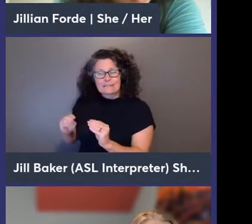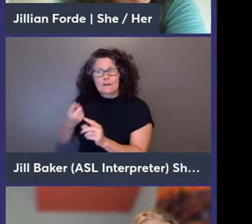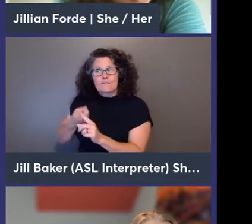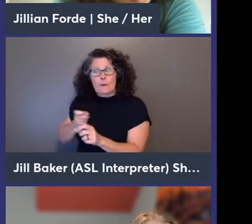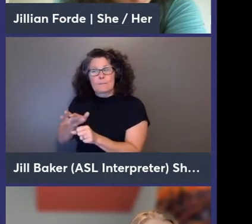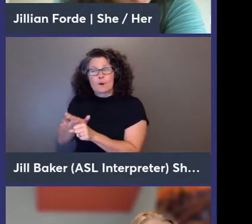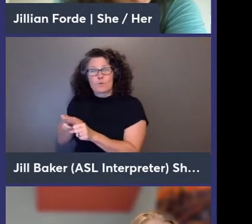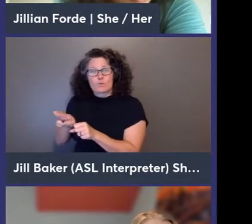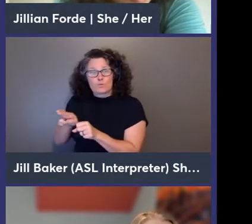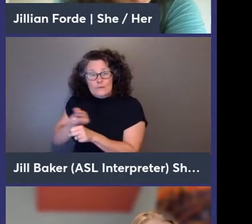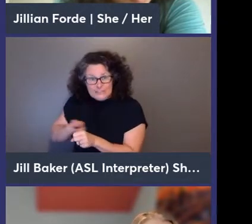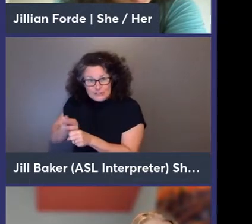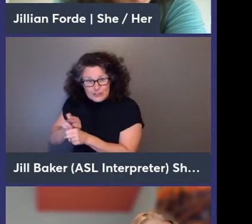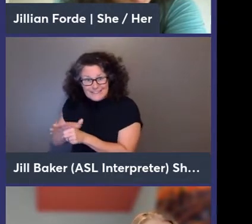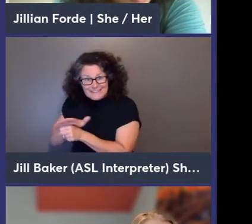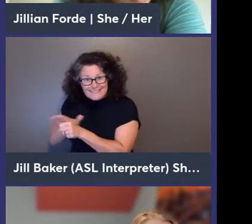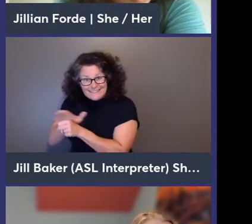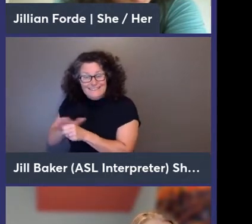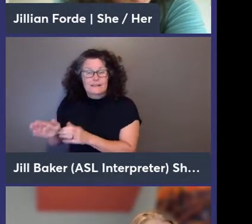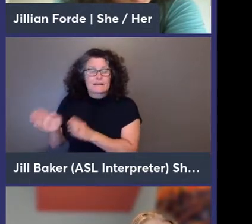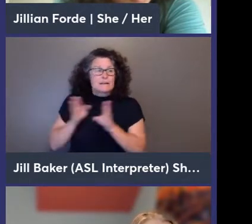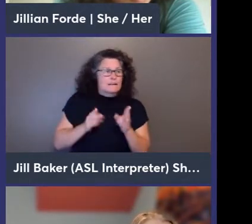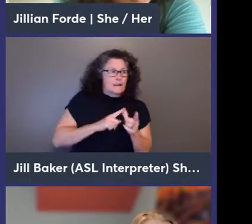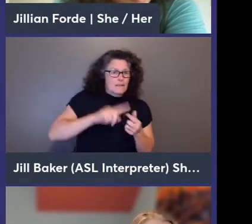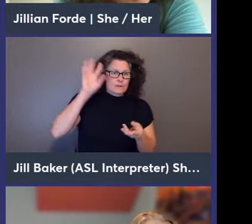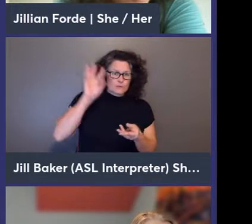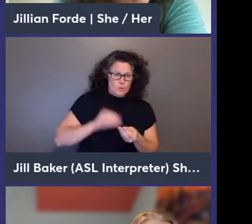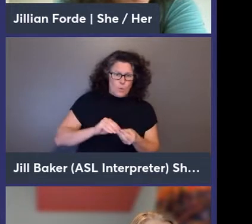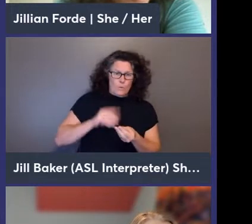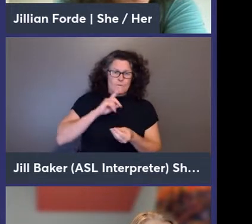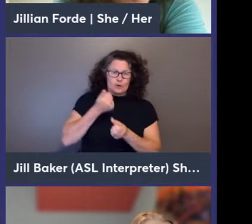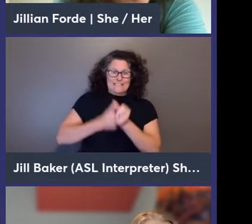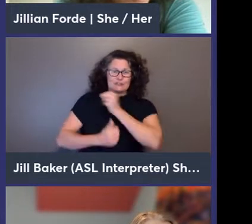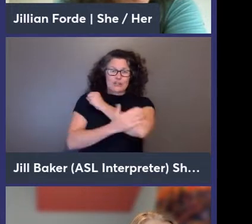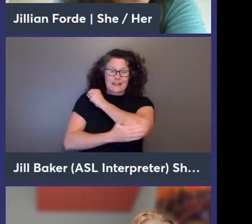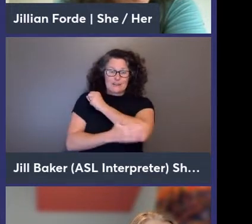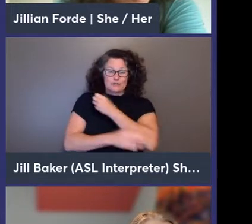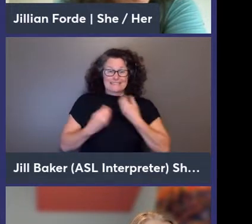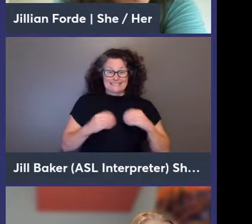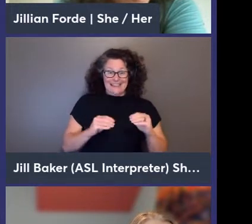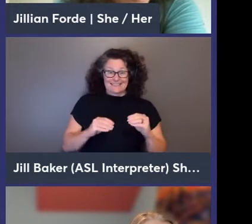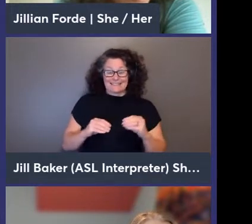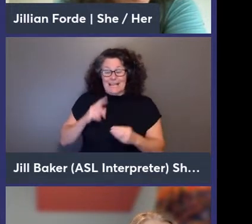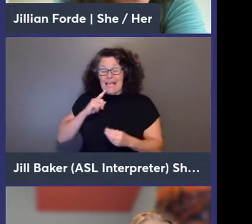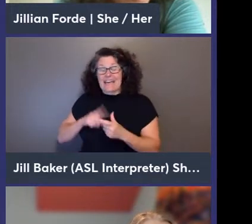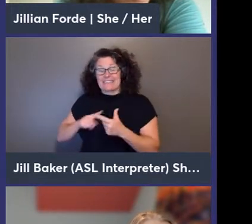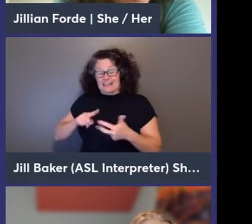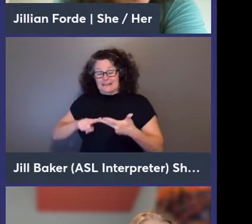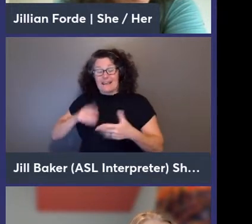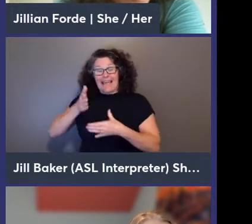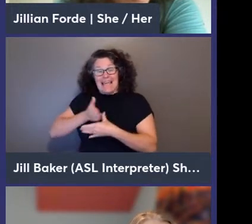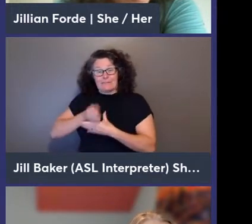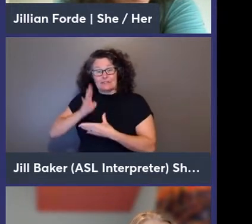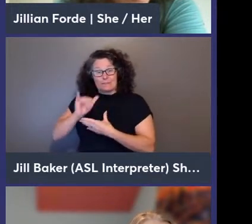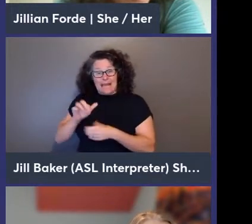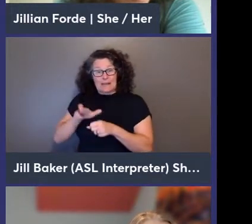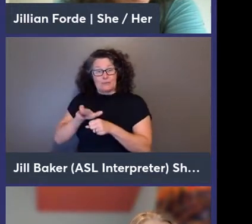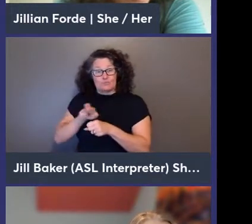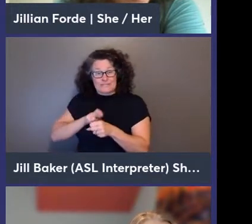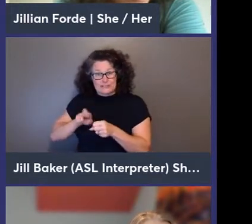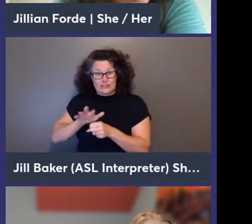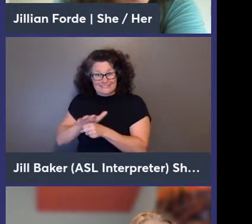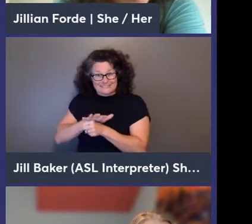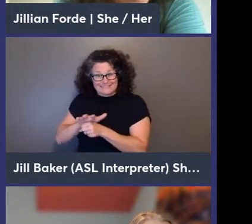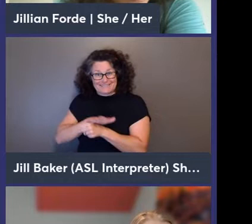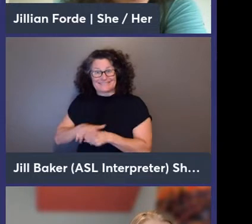region, but it's kind of like the total of country sales and the average by region. Now I have some spoil